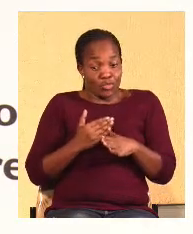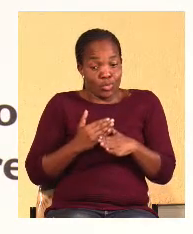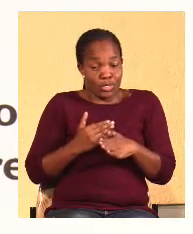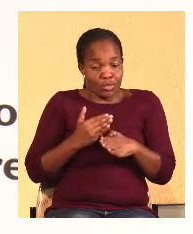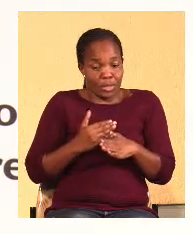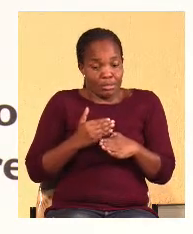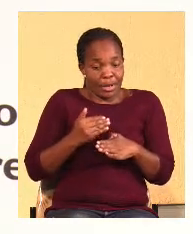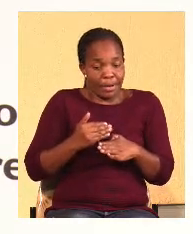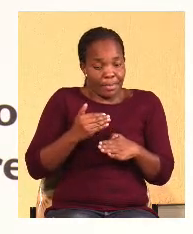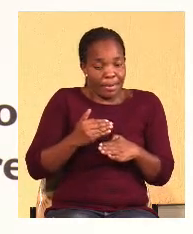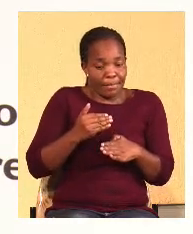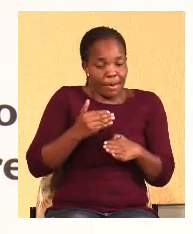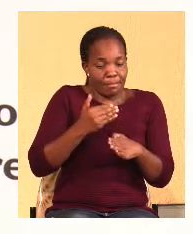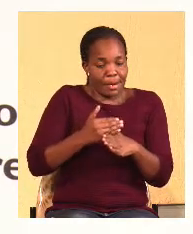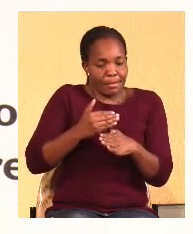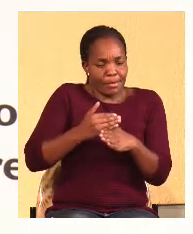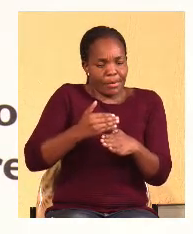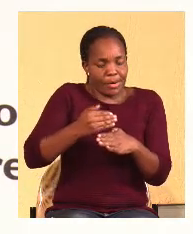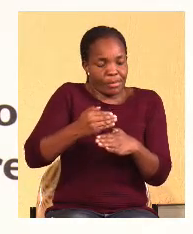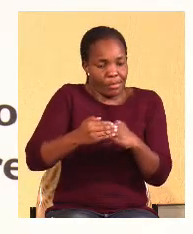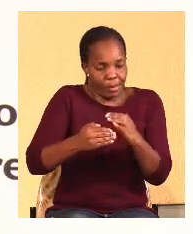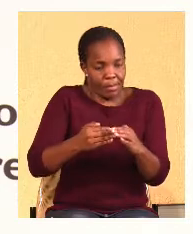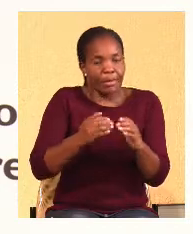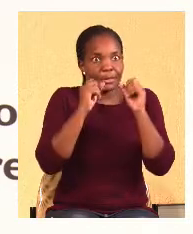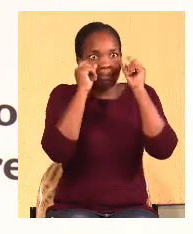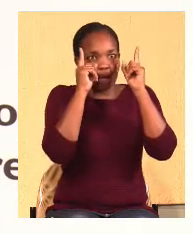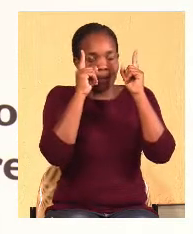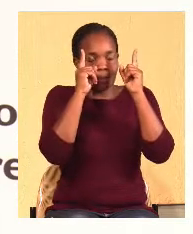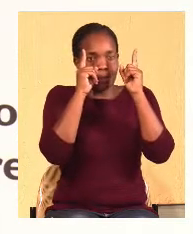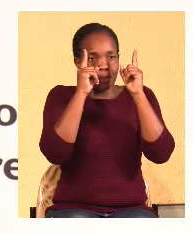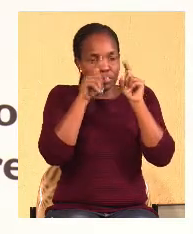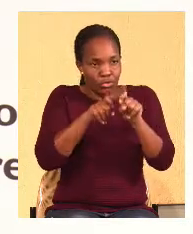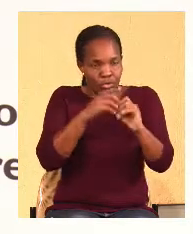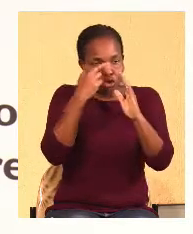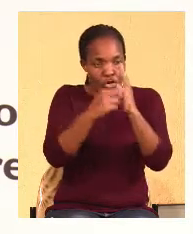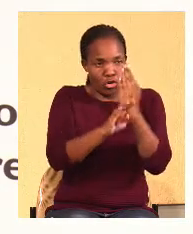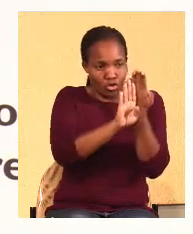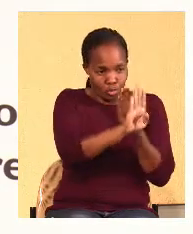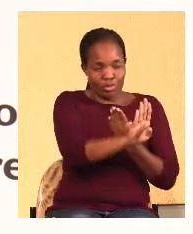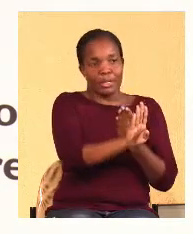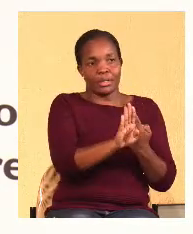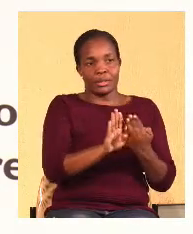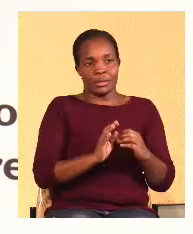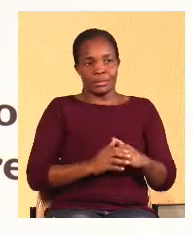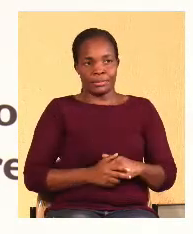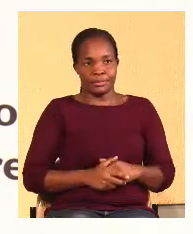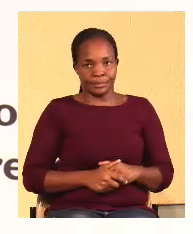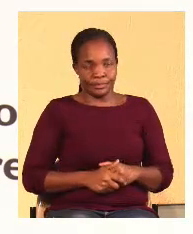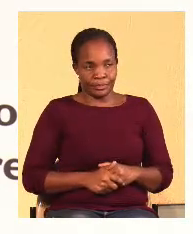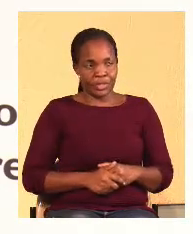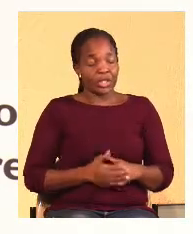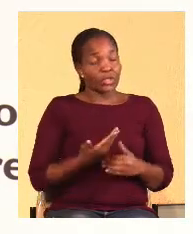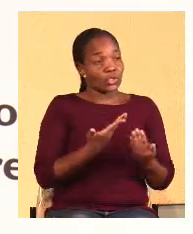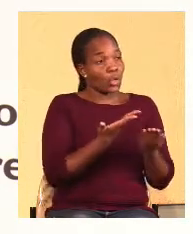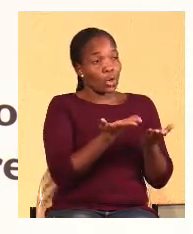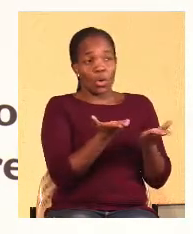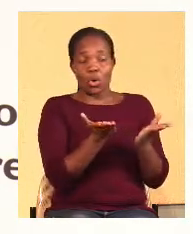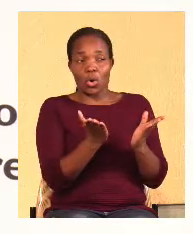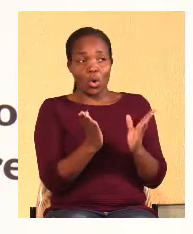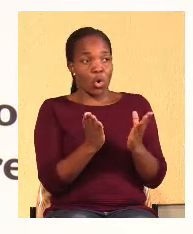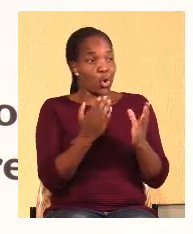without mm-hmm. Compromising on the health protocols that we've put in place. So all the requirements that we have